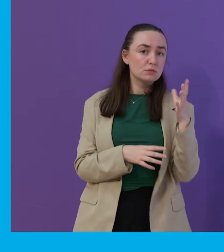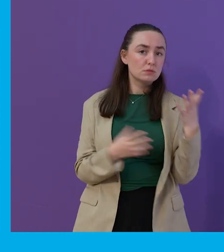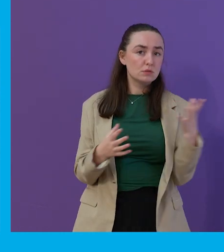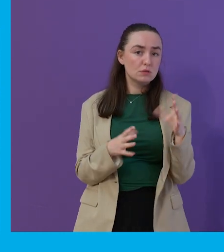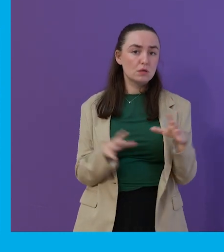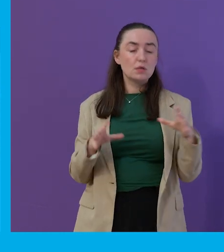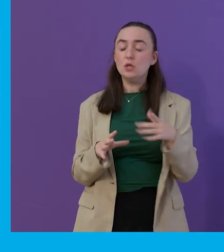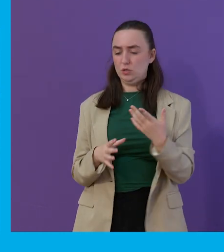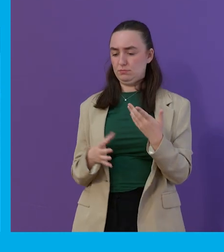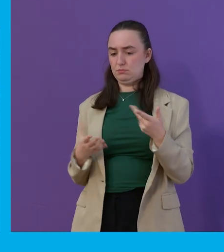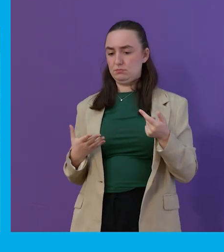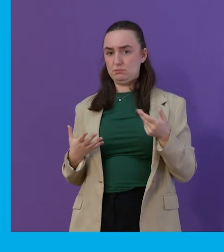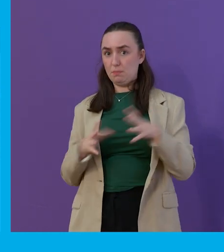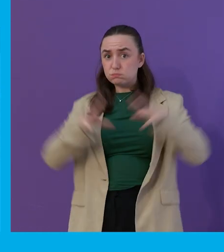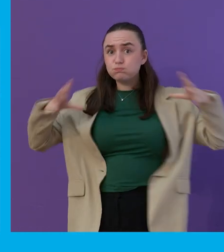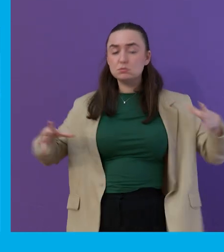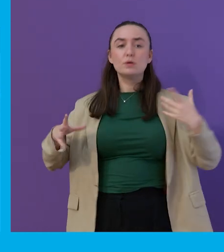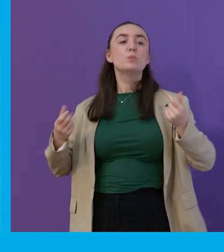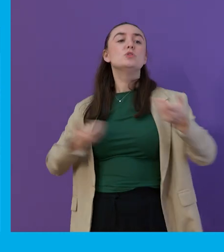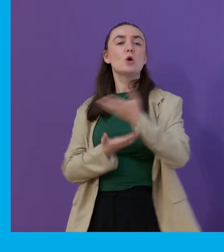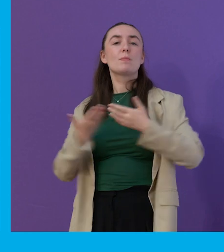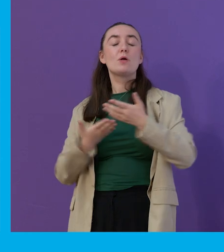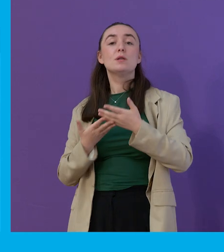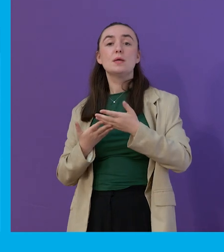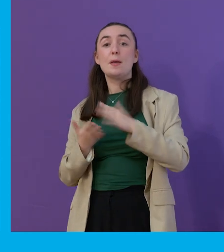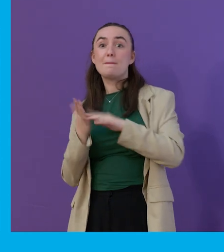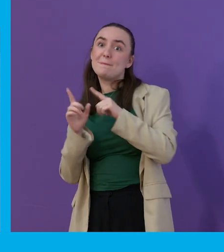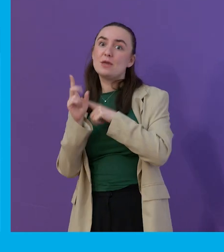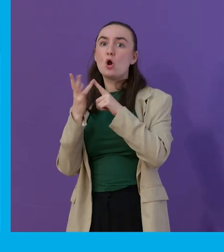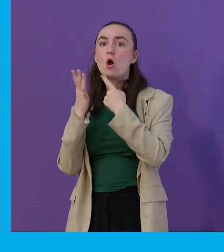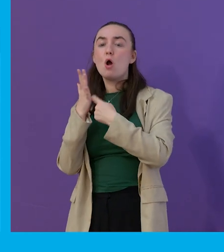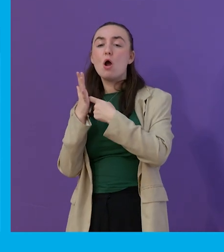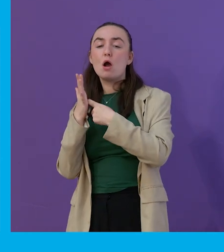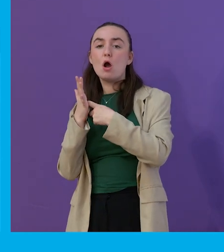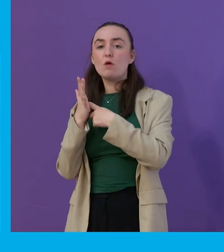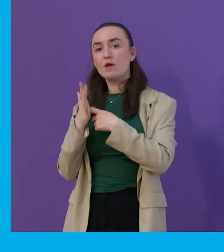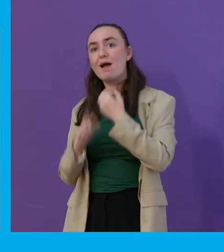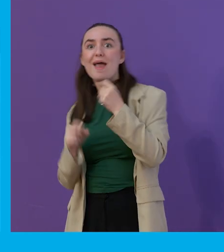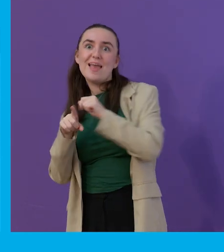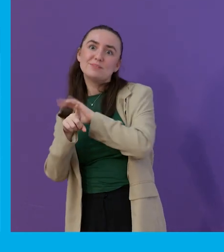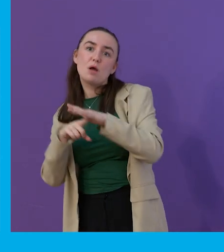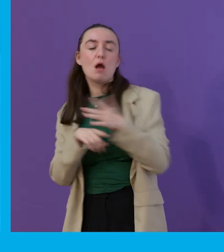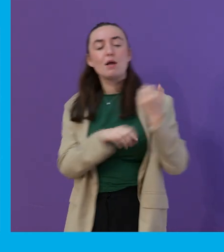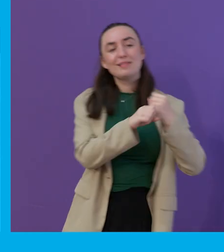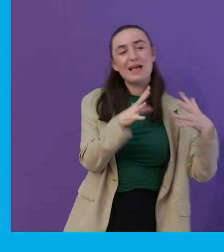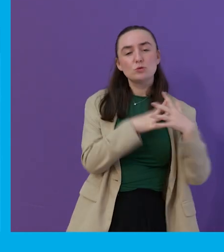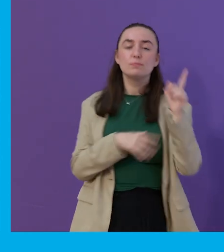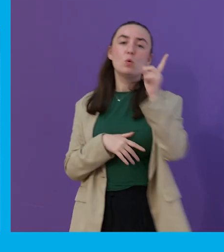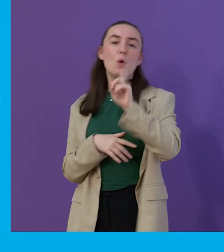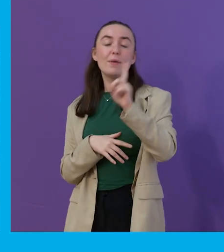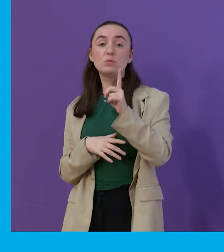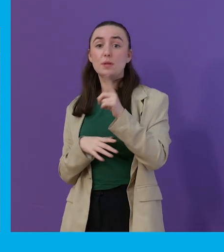mayor of Edinburgh or a mayor of Glasgow. What about a mayor of Leith? What about a mayor of Perth?